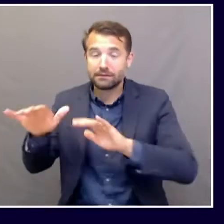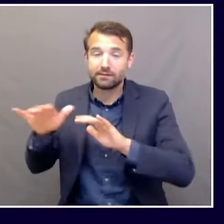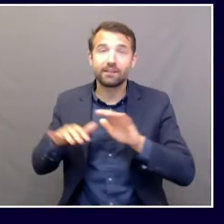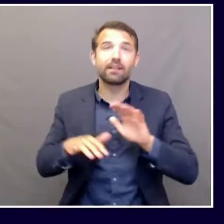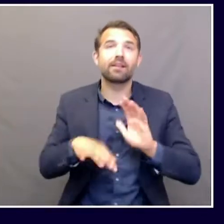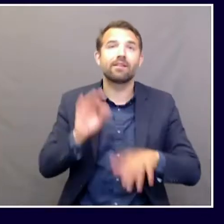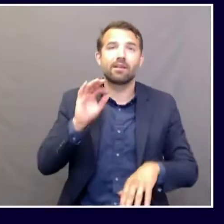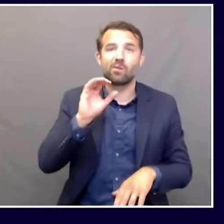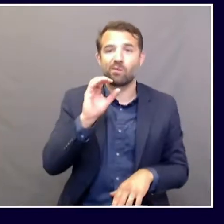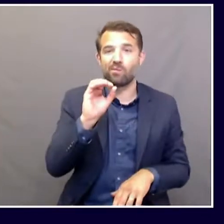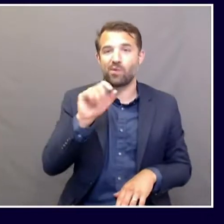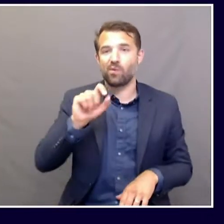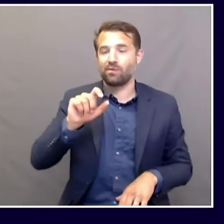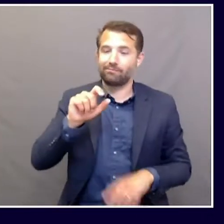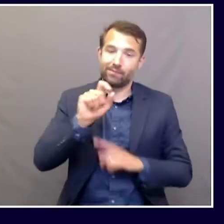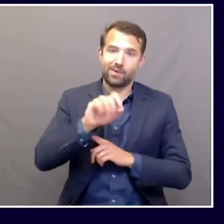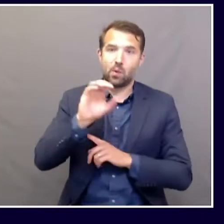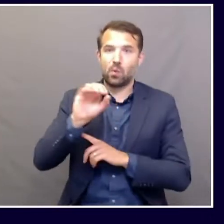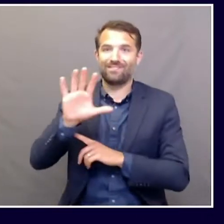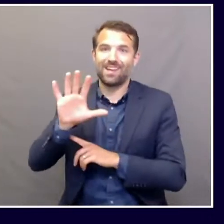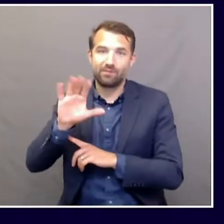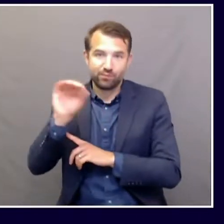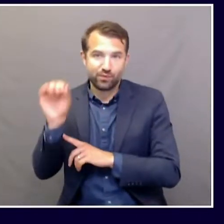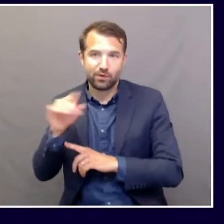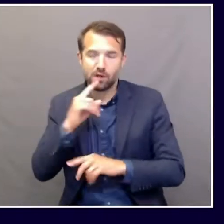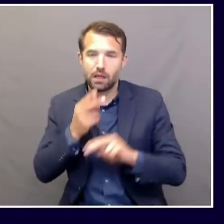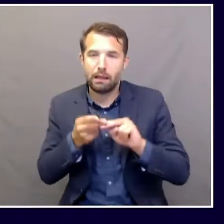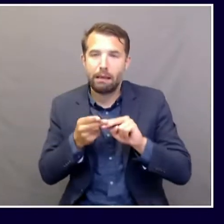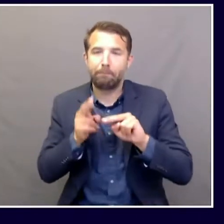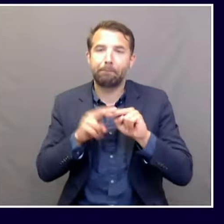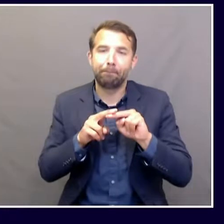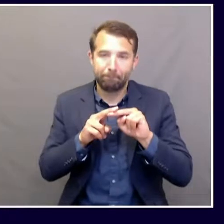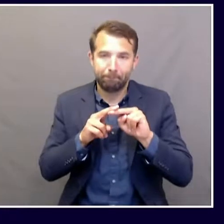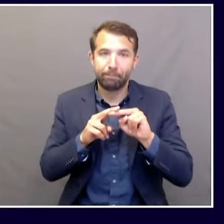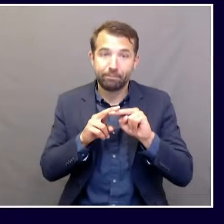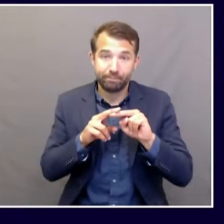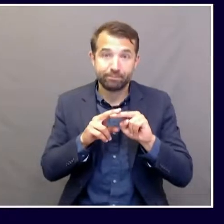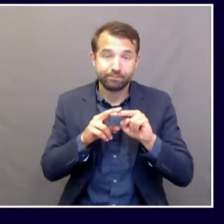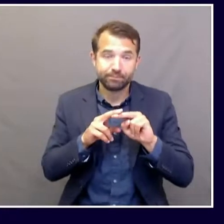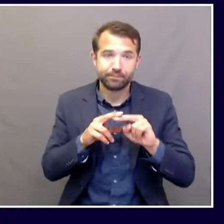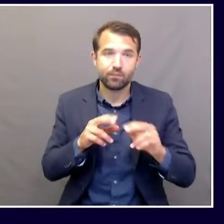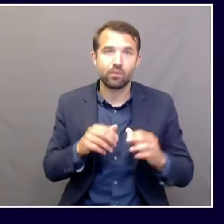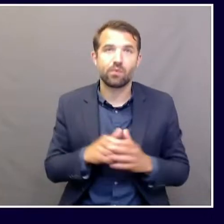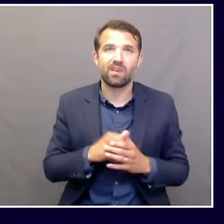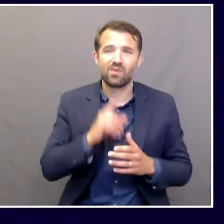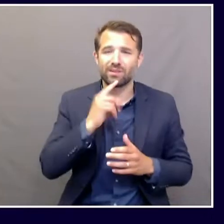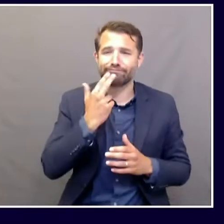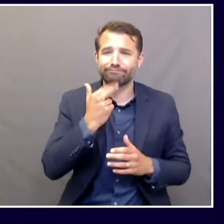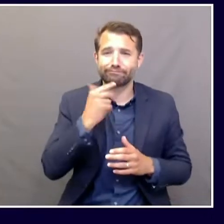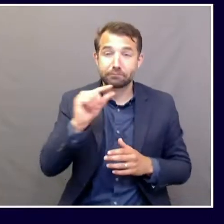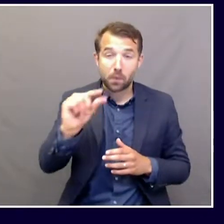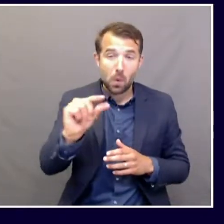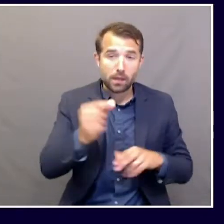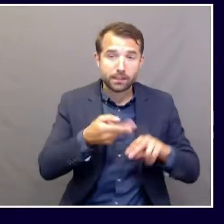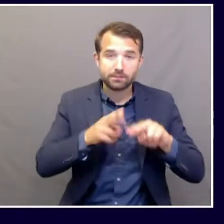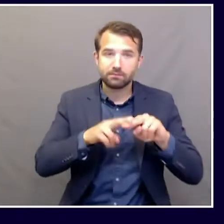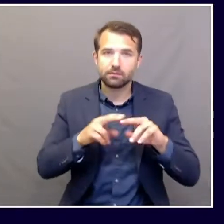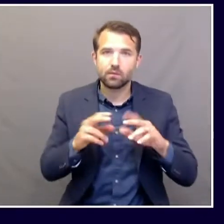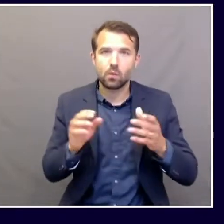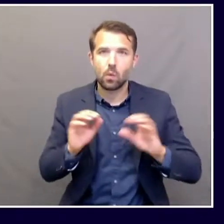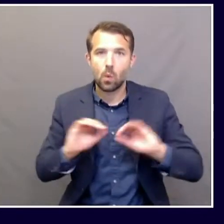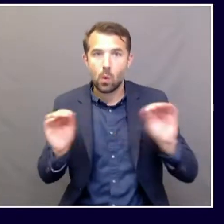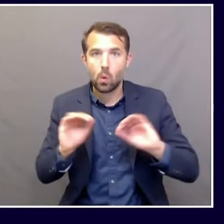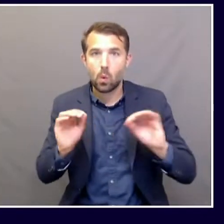not beyond what might be expected through statistical chance. So it wasn't one that raised any particular flags.